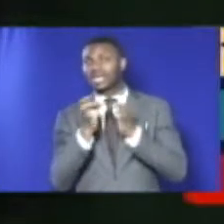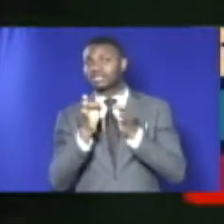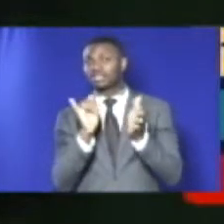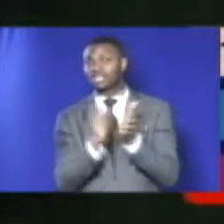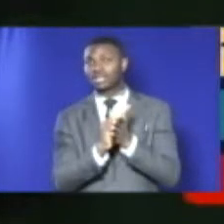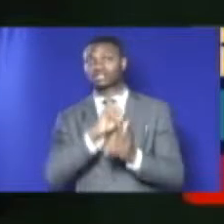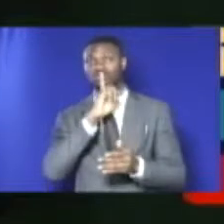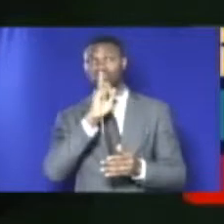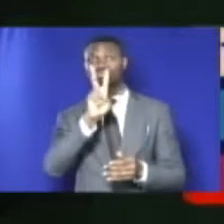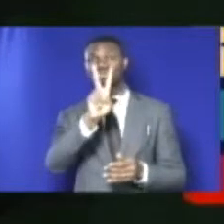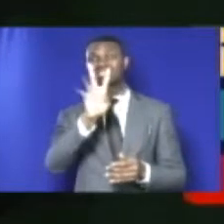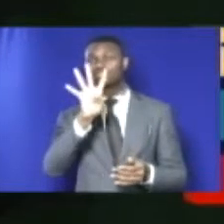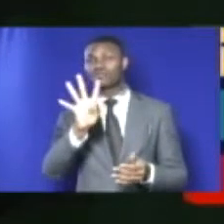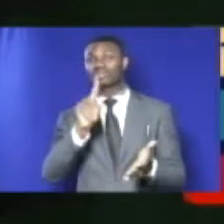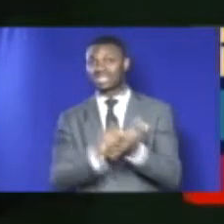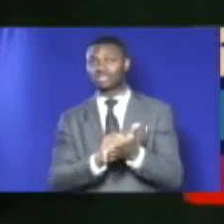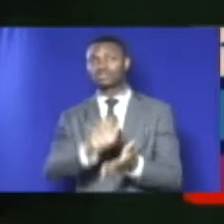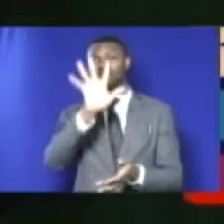confirmed